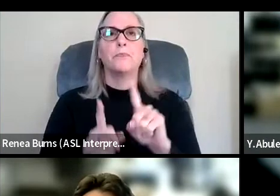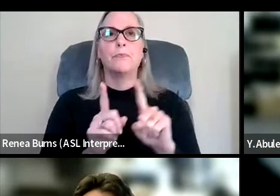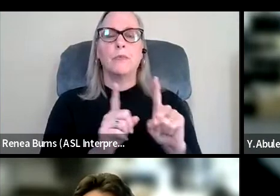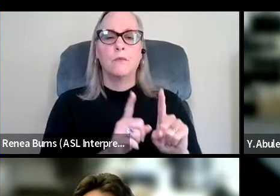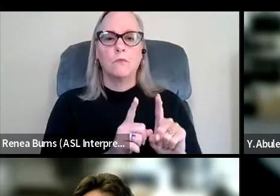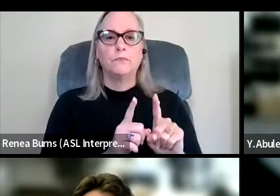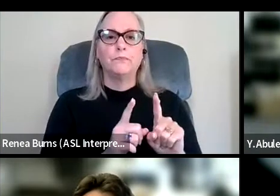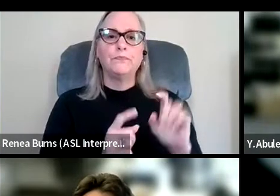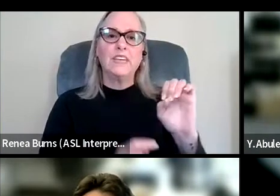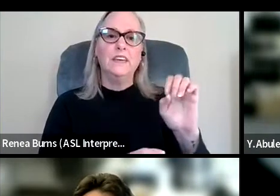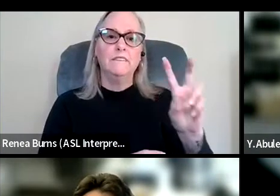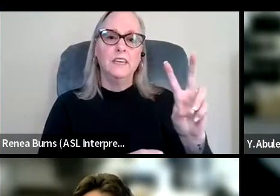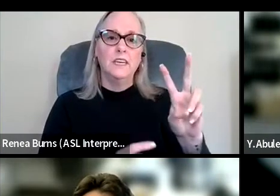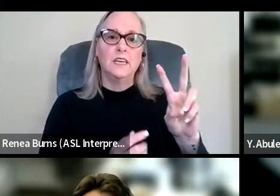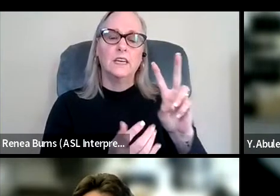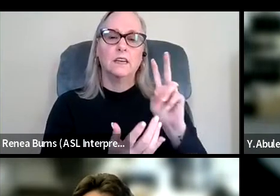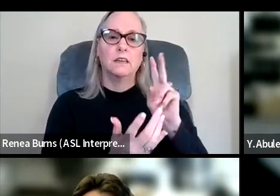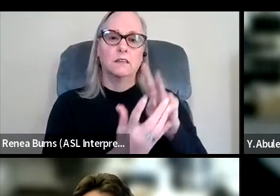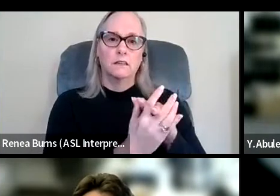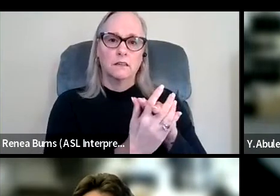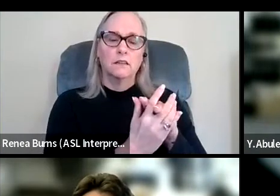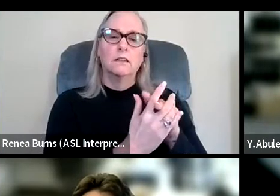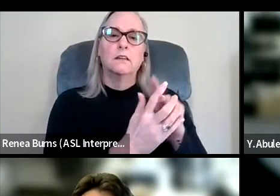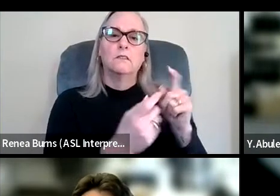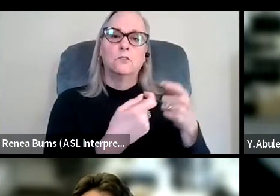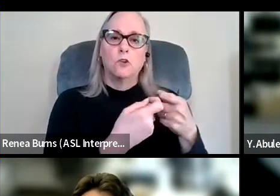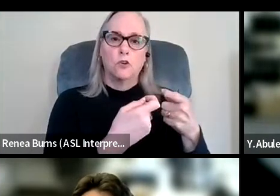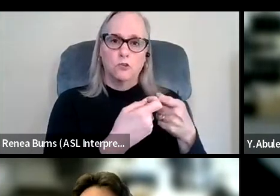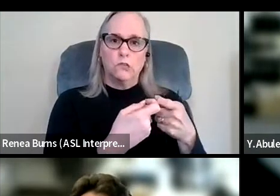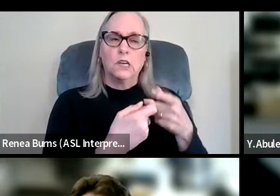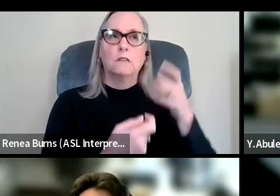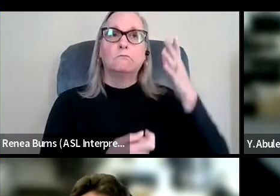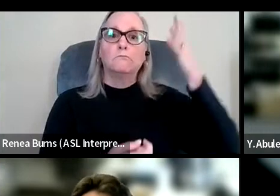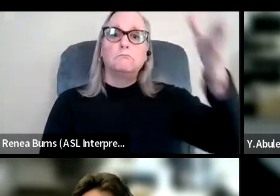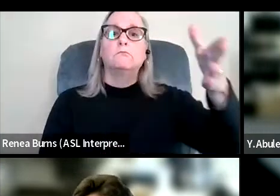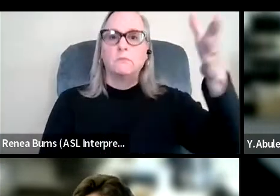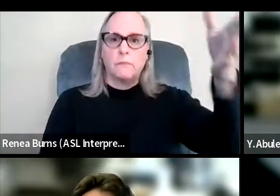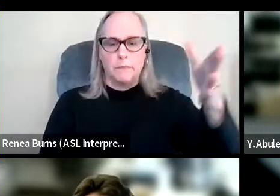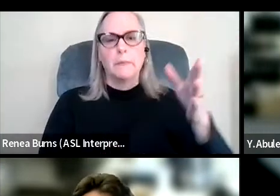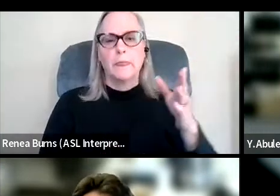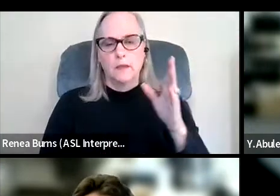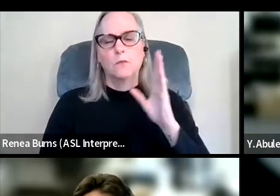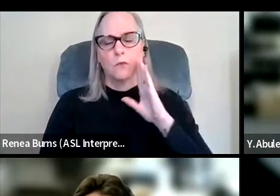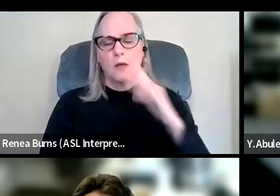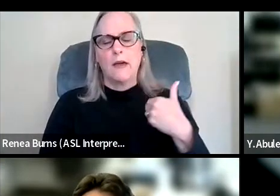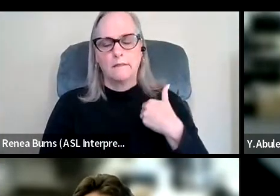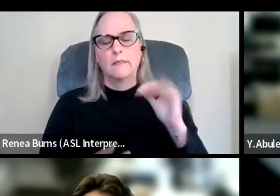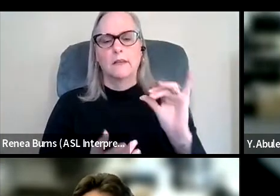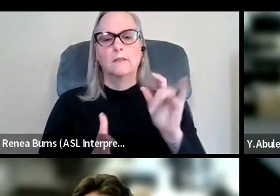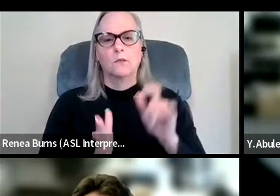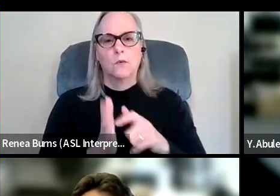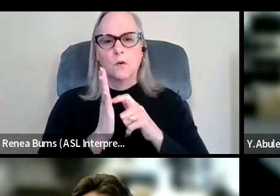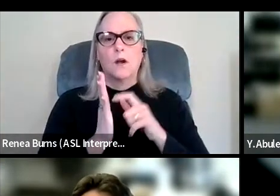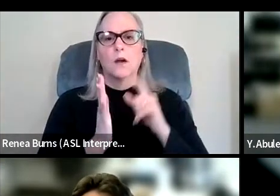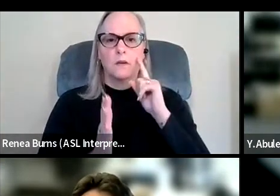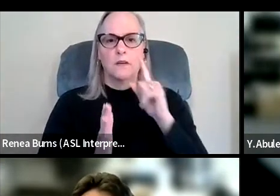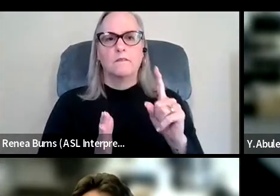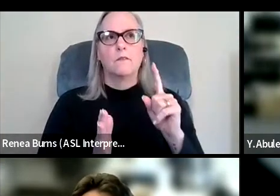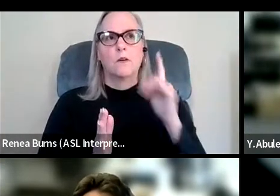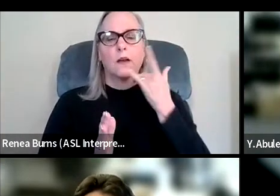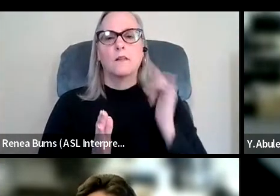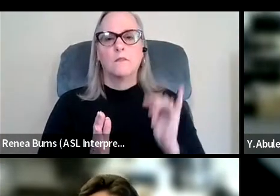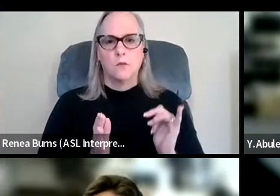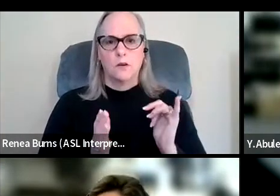electric vehicle charging components, I think a little bit farther down the road, that are requirements of projects now in